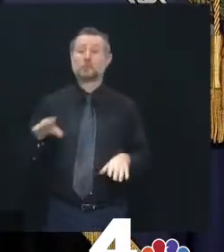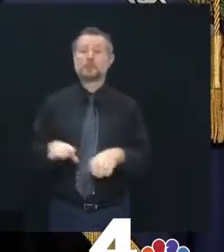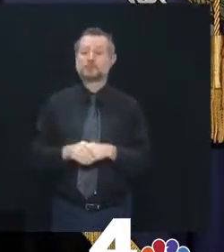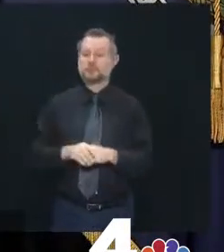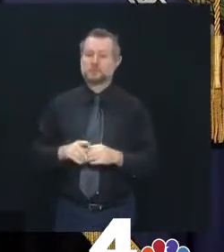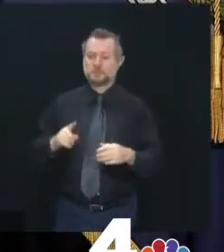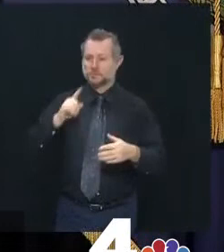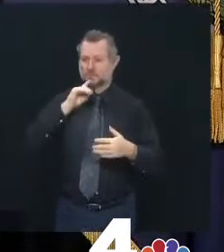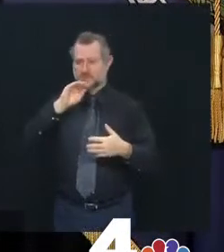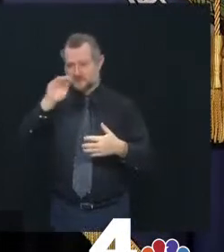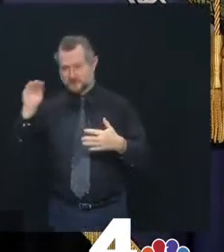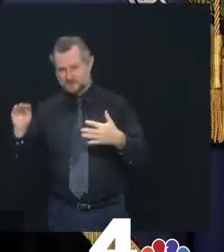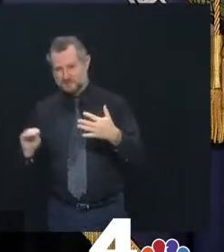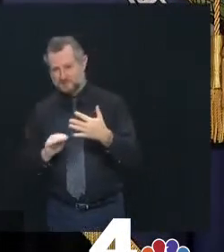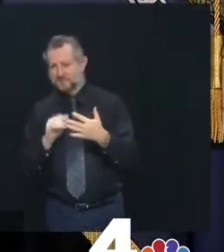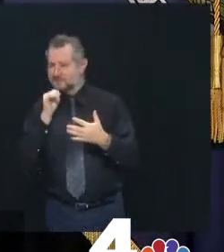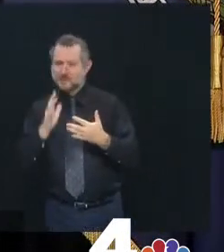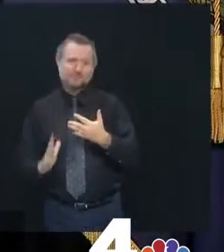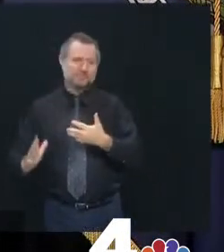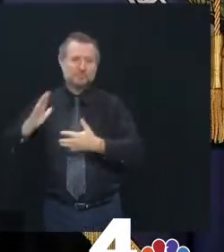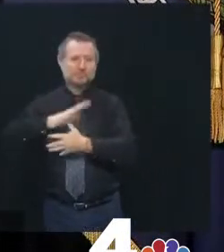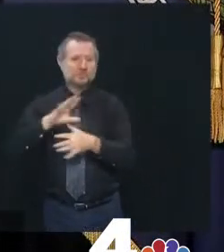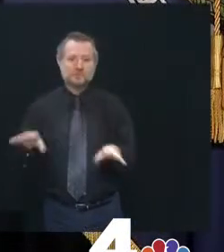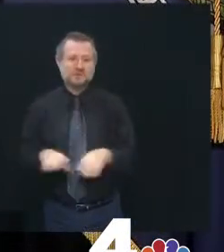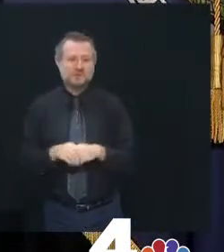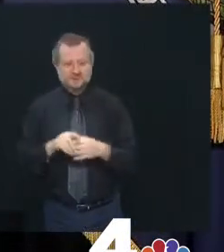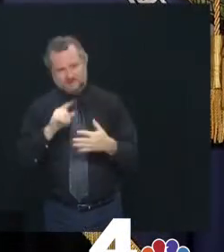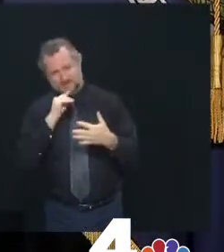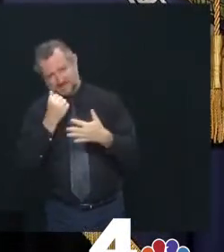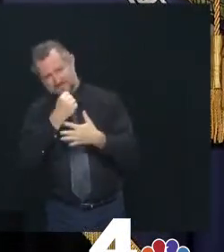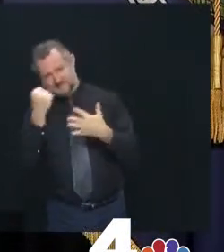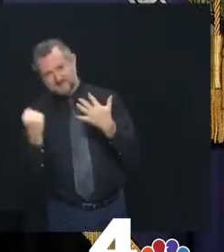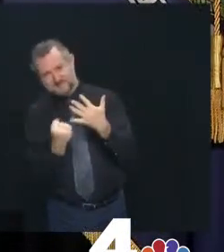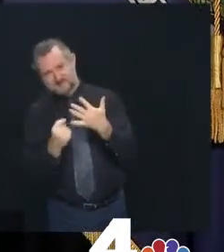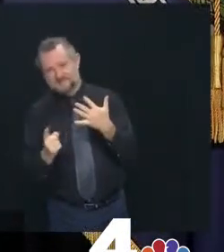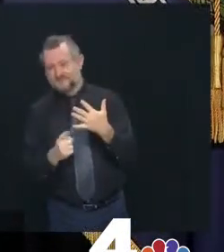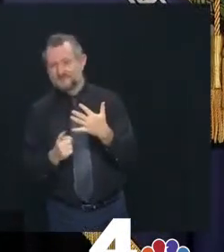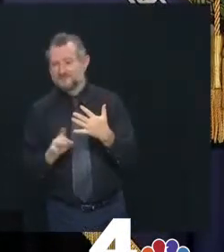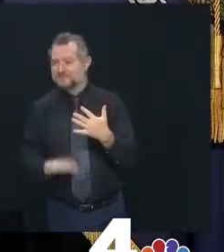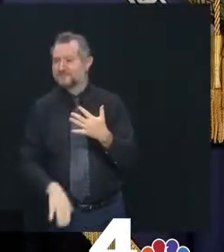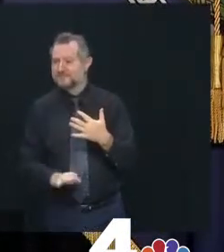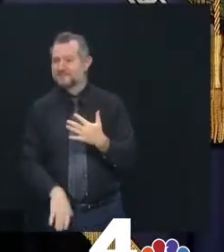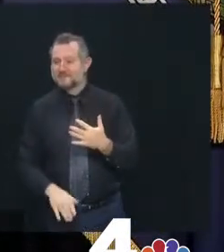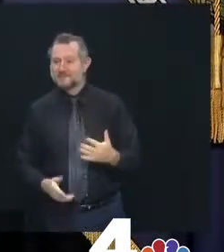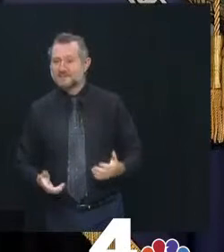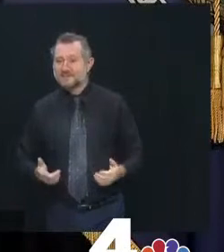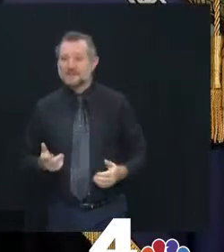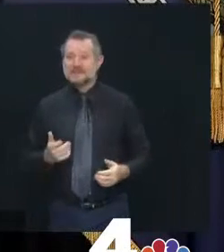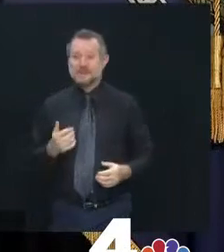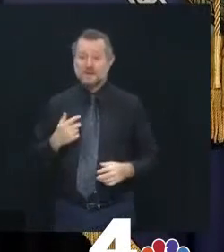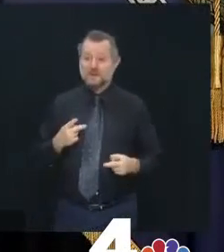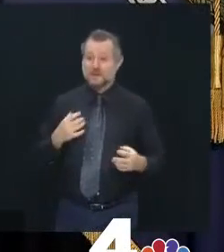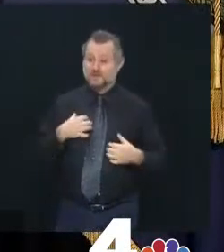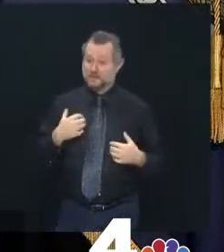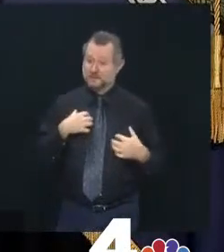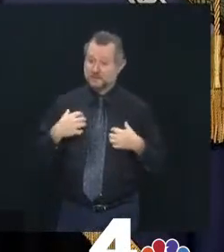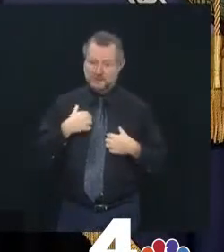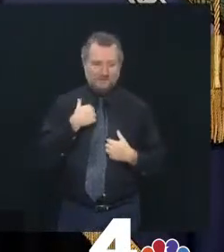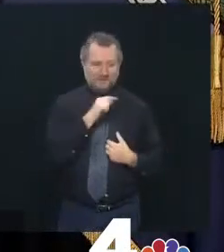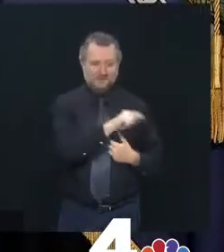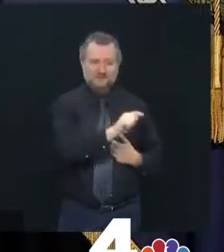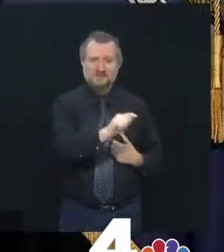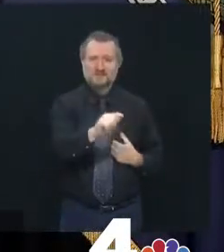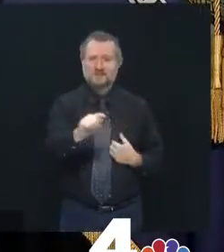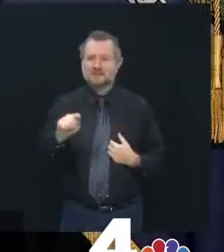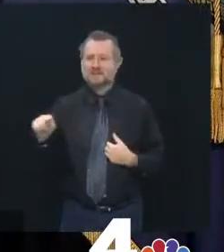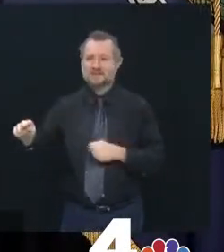I think I really wanted to have a big wedding isn't at the top of the concerns. I couldn't go to church.